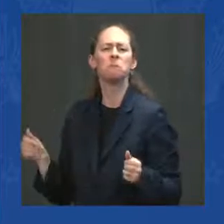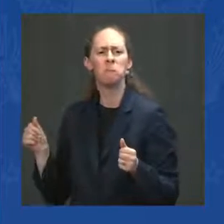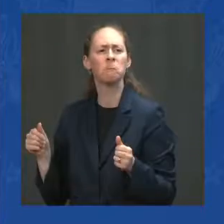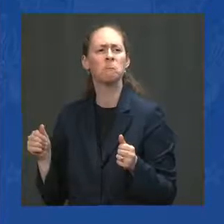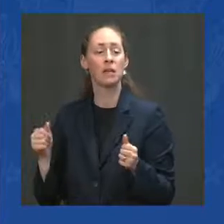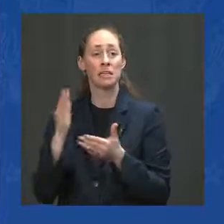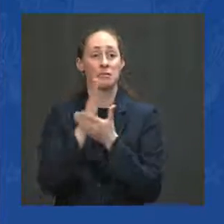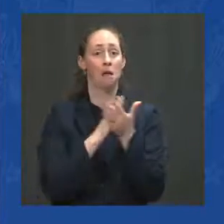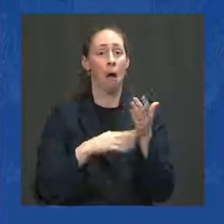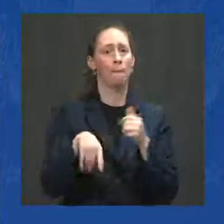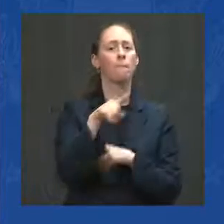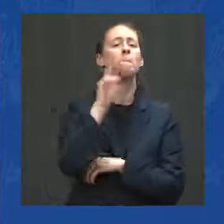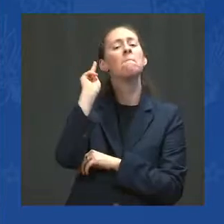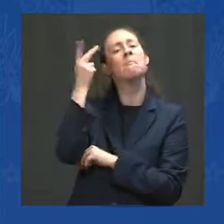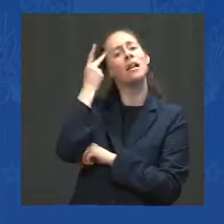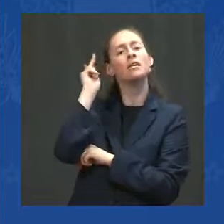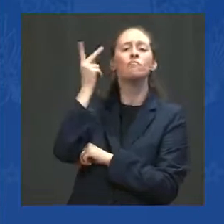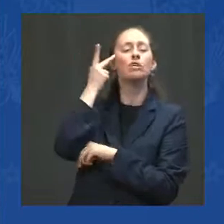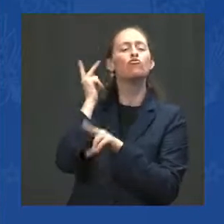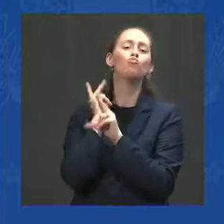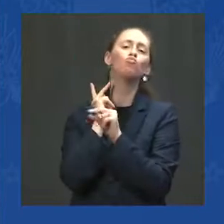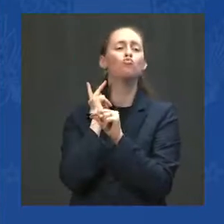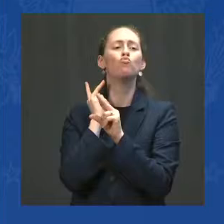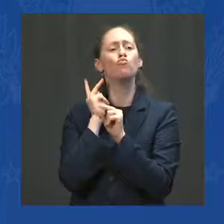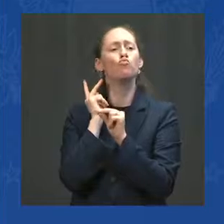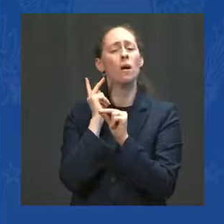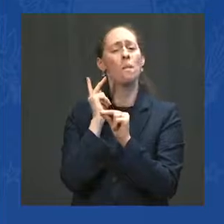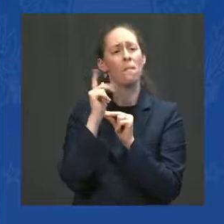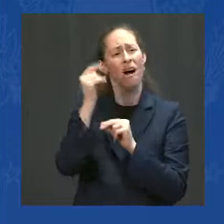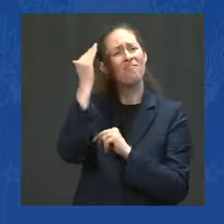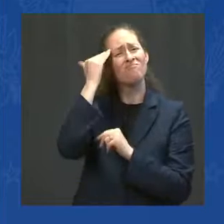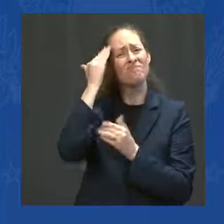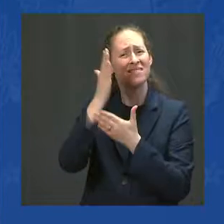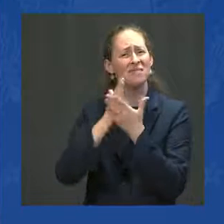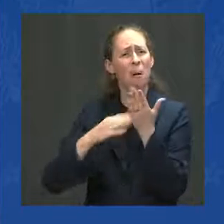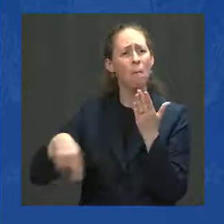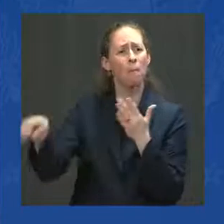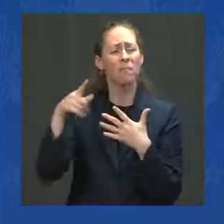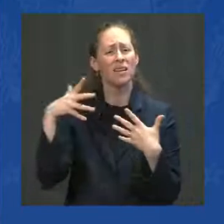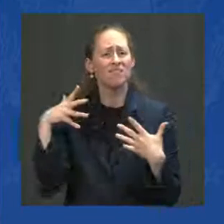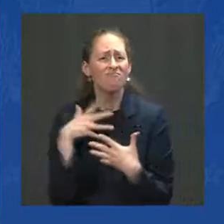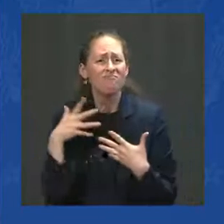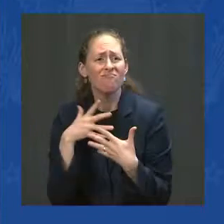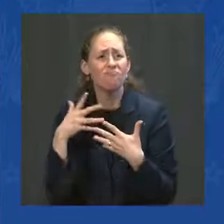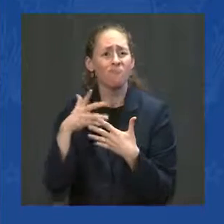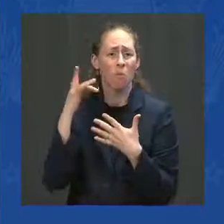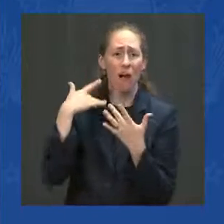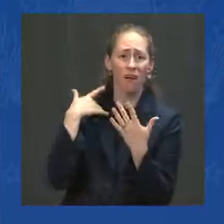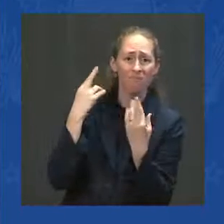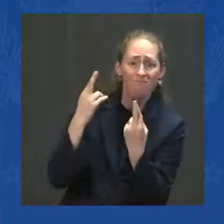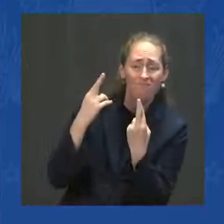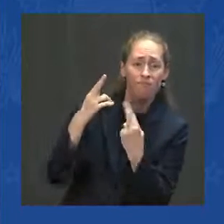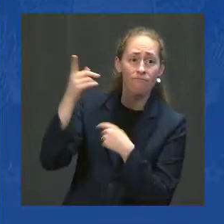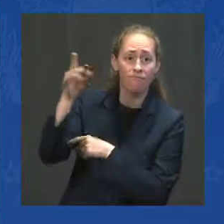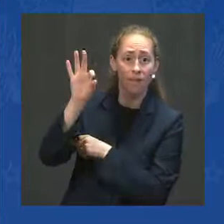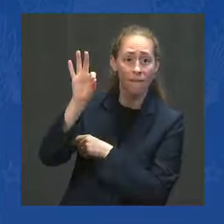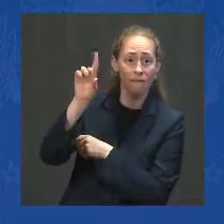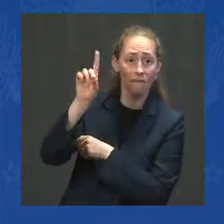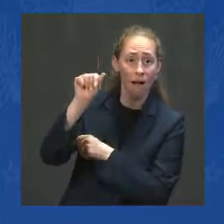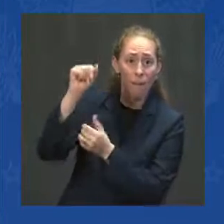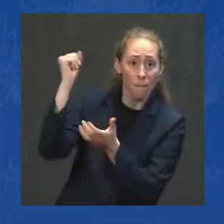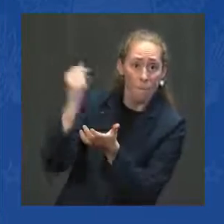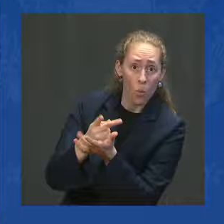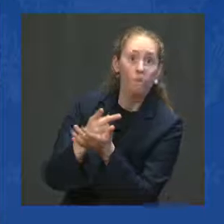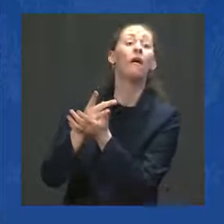most people are worried, and that's why I'm hoping that the FDA will say that we permanently approve